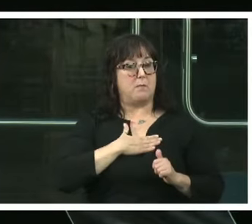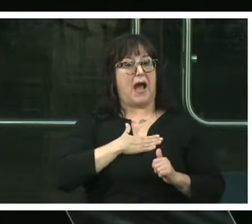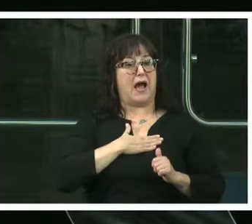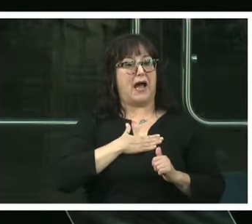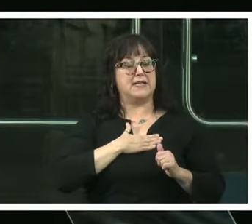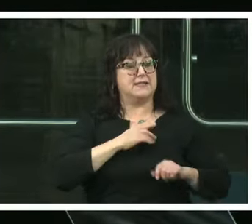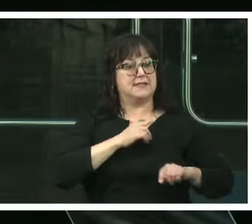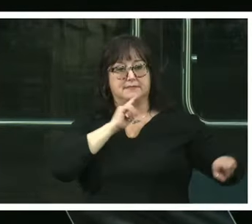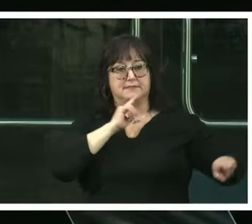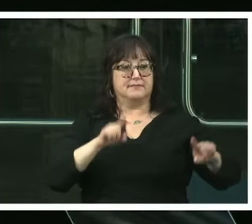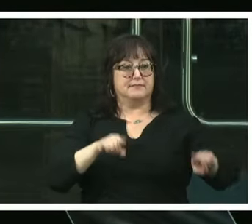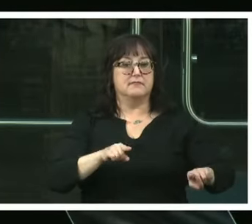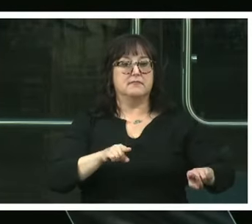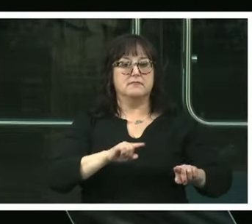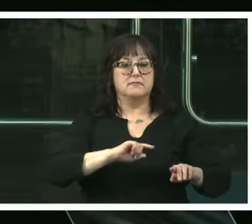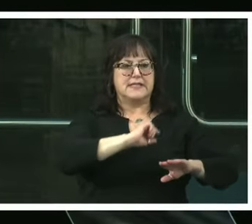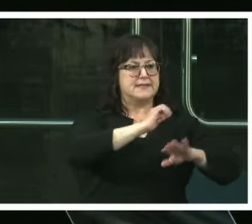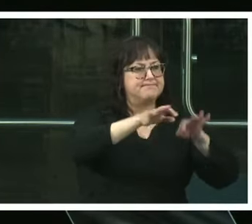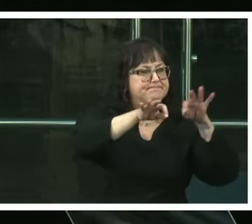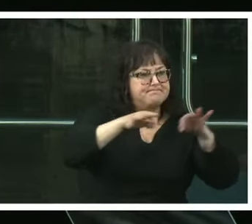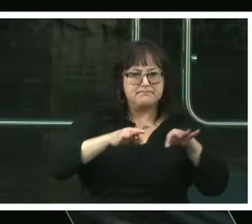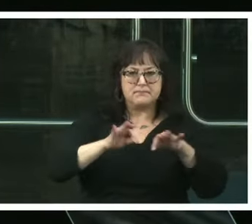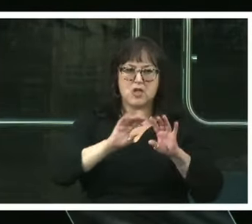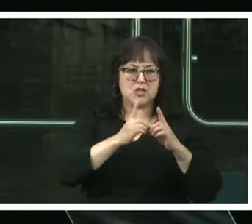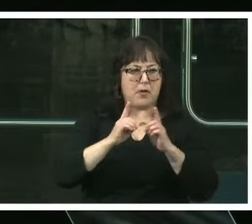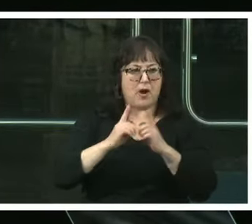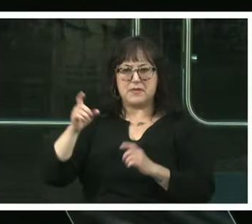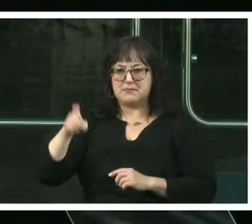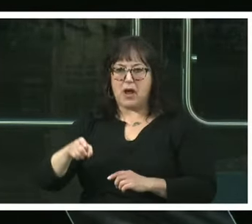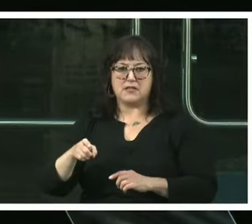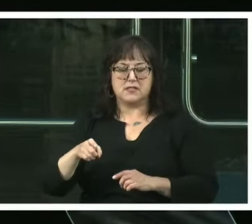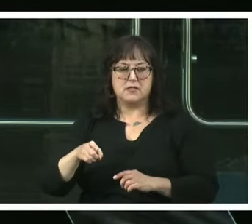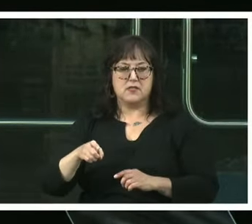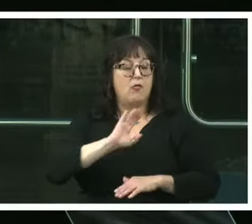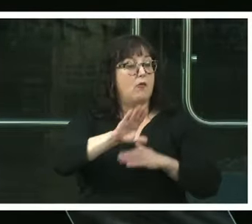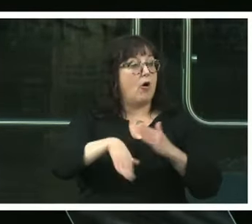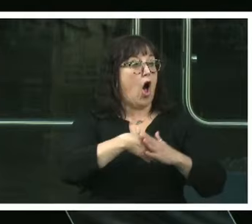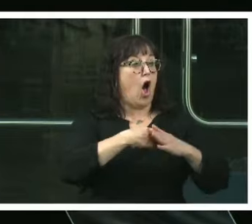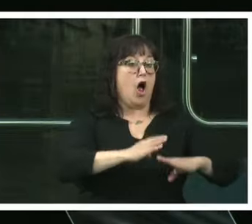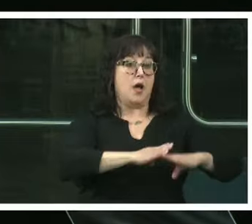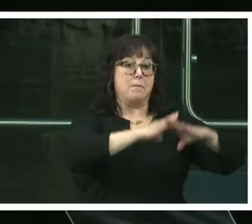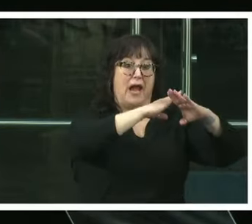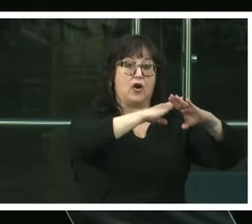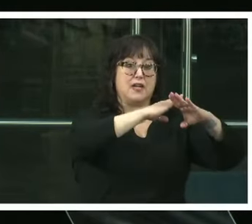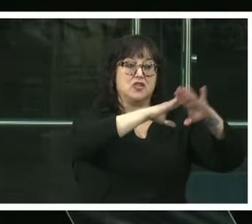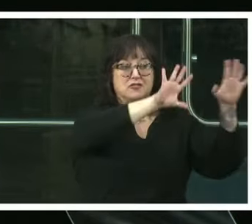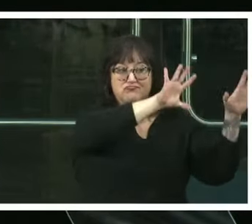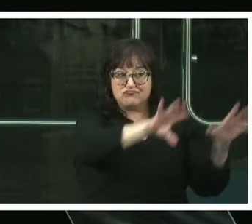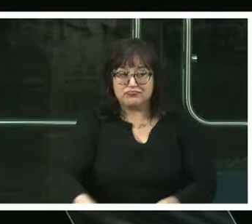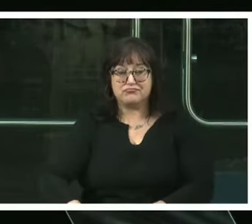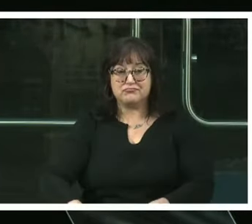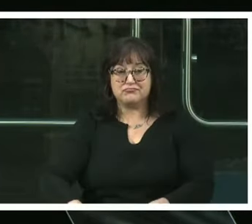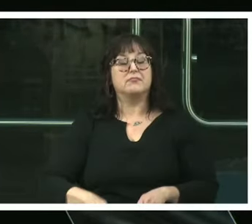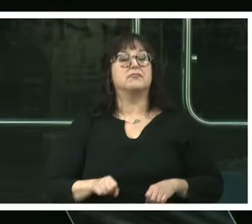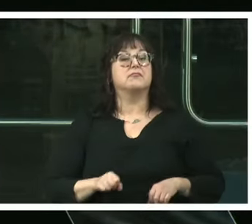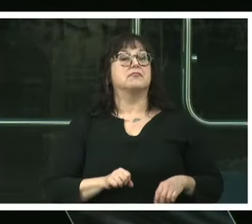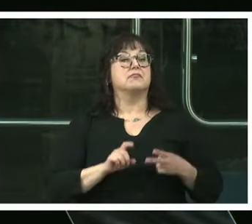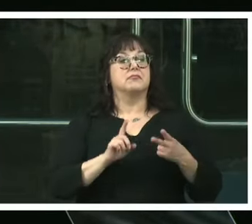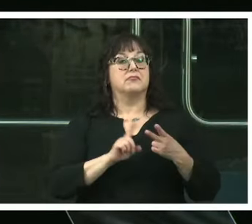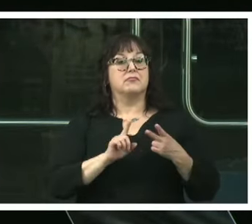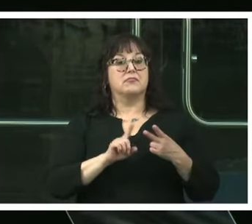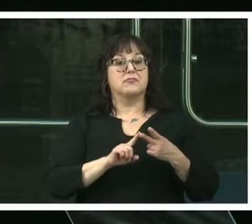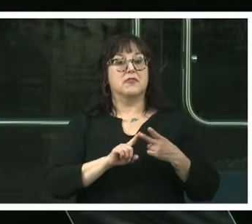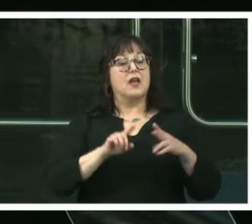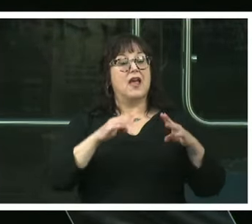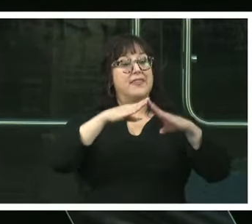setting out what our departments need to do. We will remove all barriers to all new housing, open up the